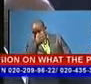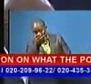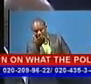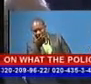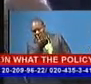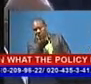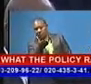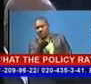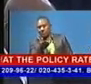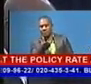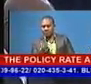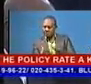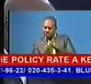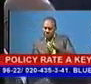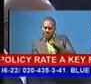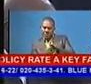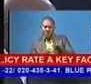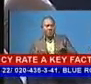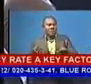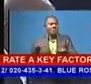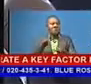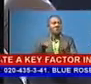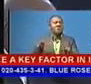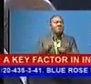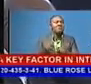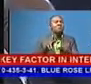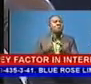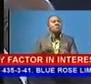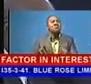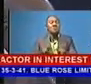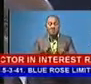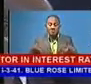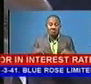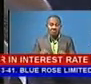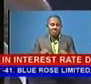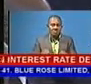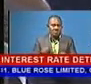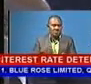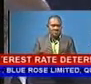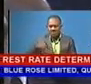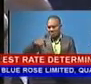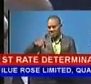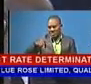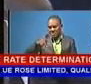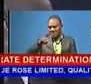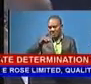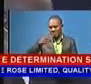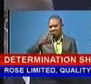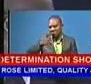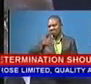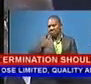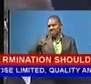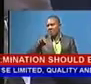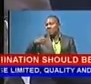sole duplicate serial numbers category, the Exhibit P series,